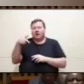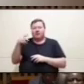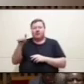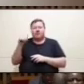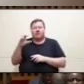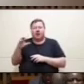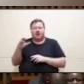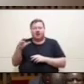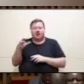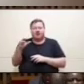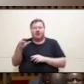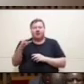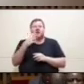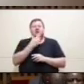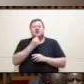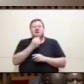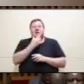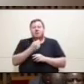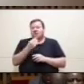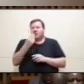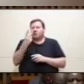in 23.